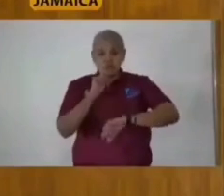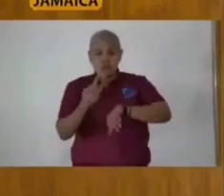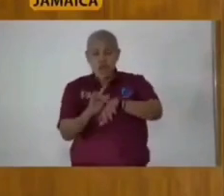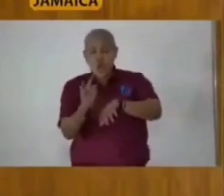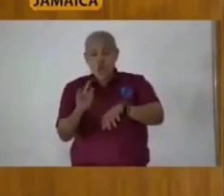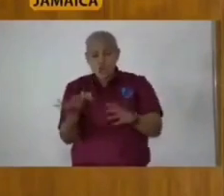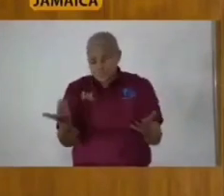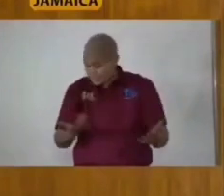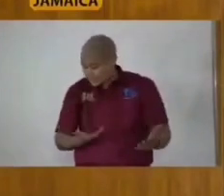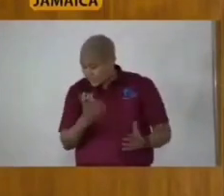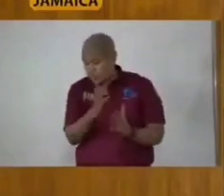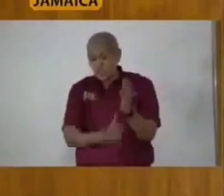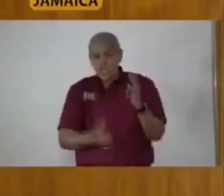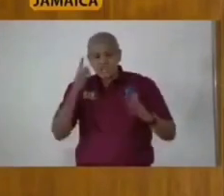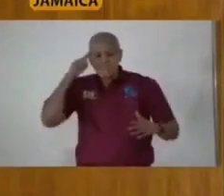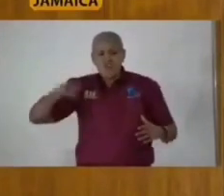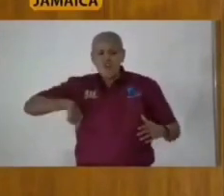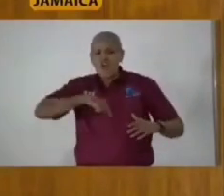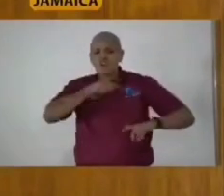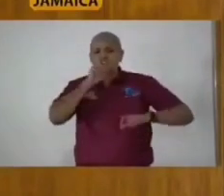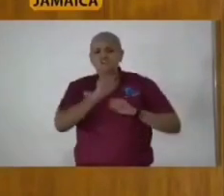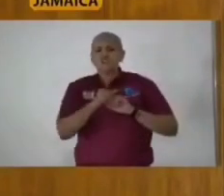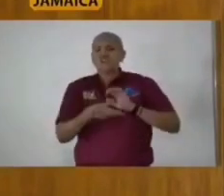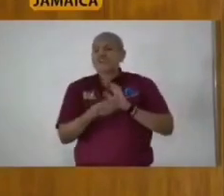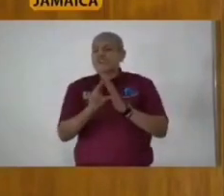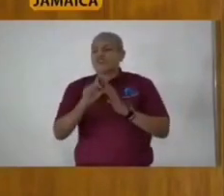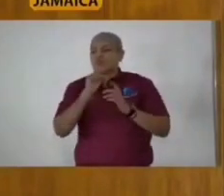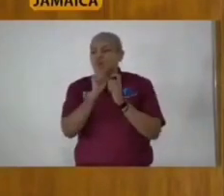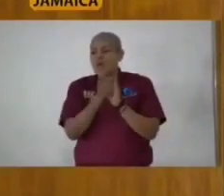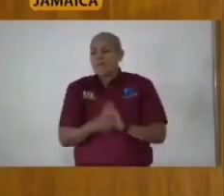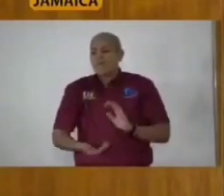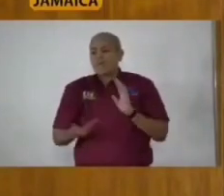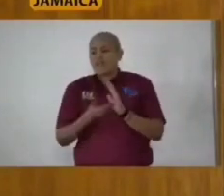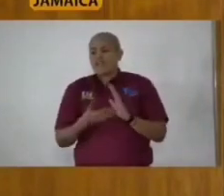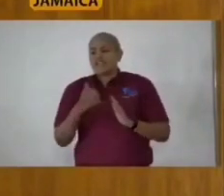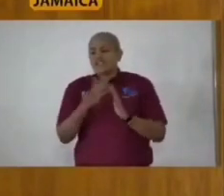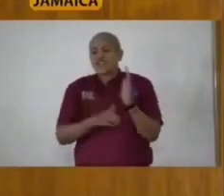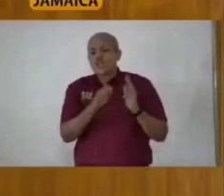in the life of the Charter for us to be reviewing and seeking to amend it.